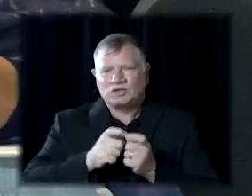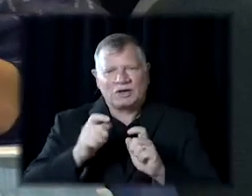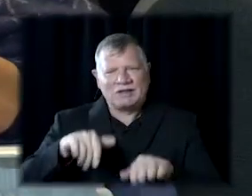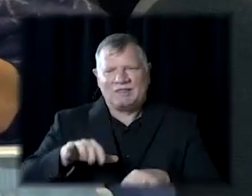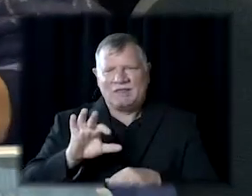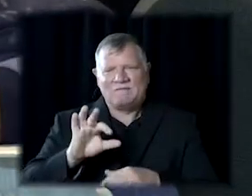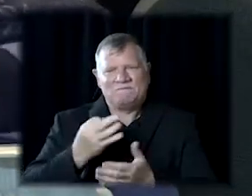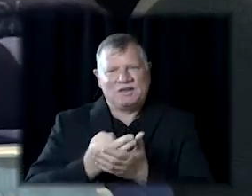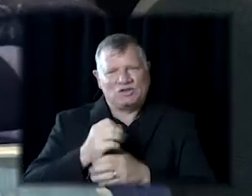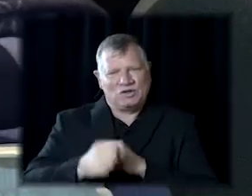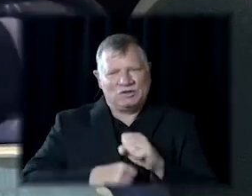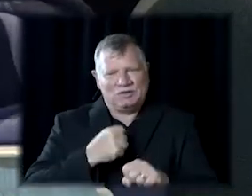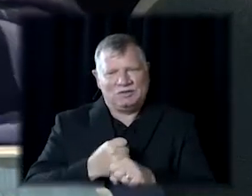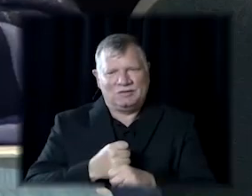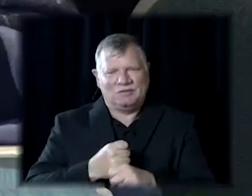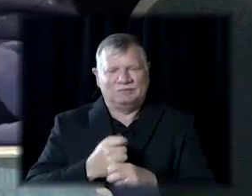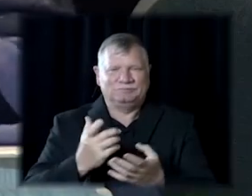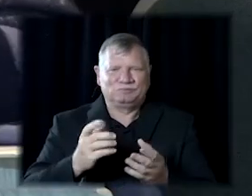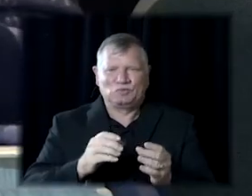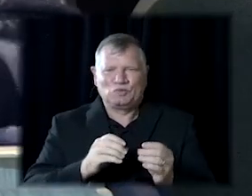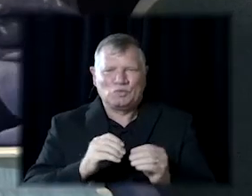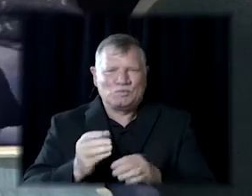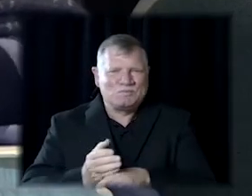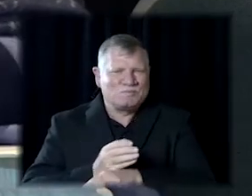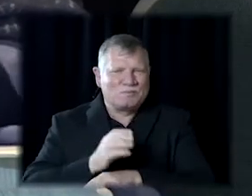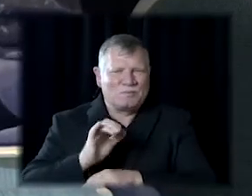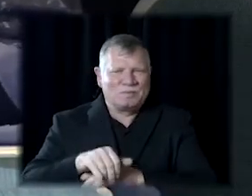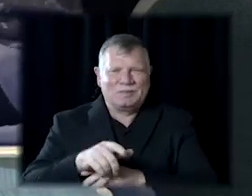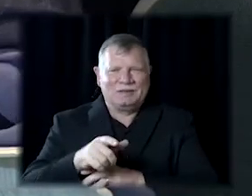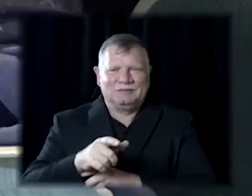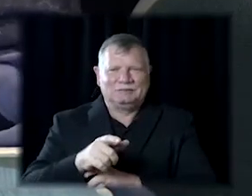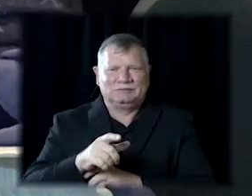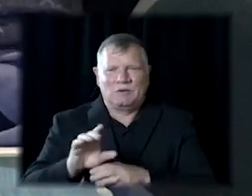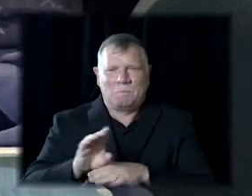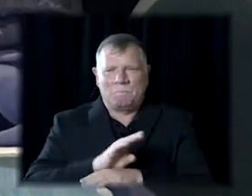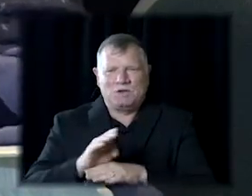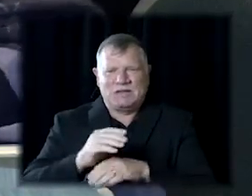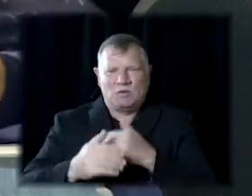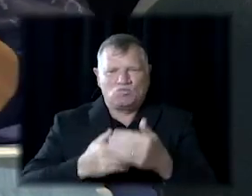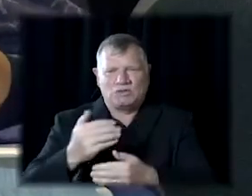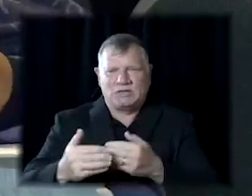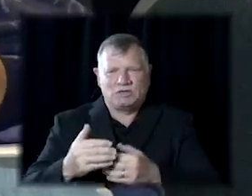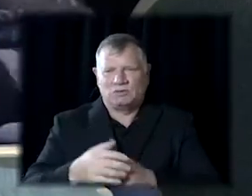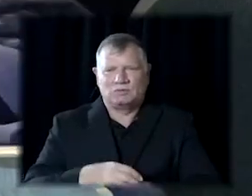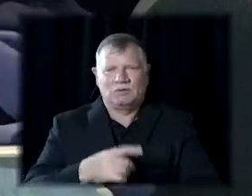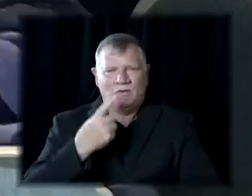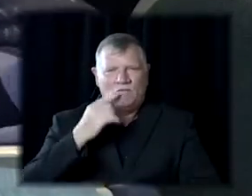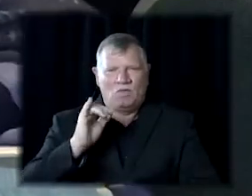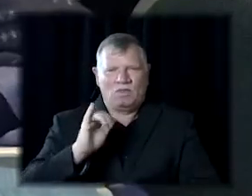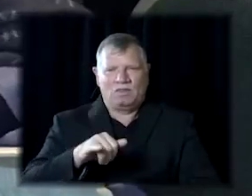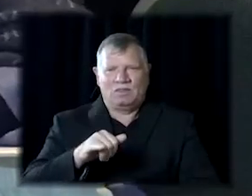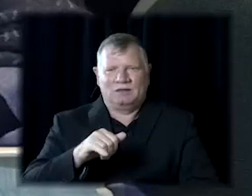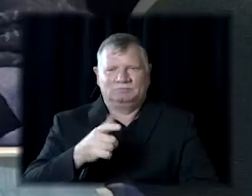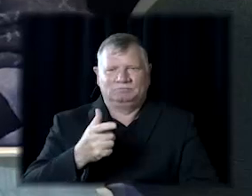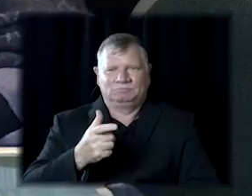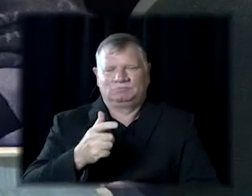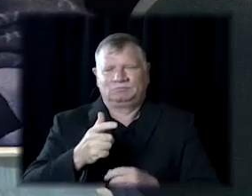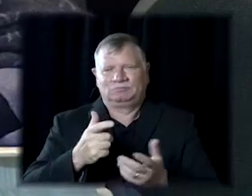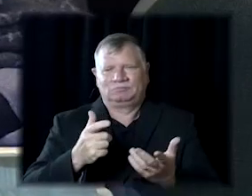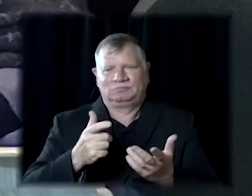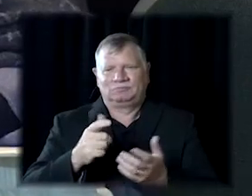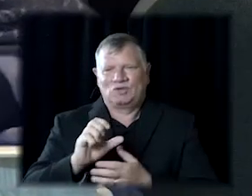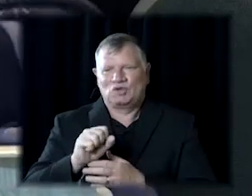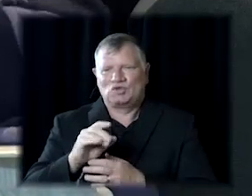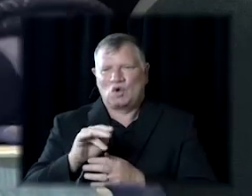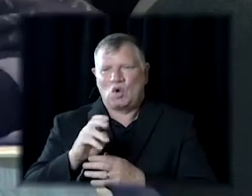year to move the dial on the specific specific business procedures, and that's why those scoring have